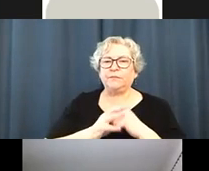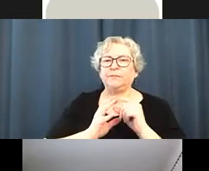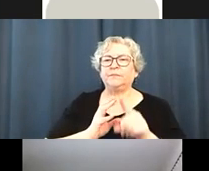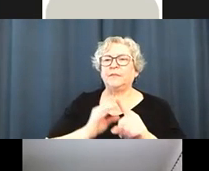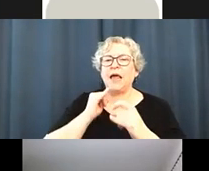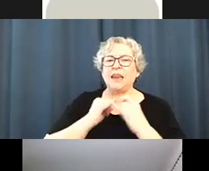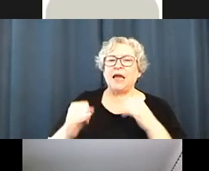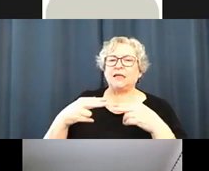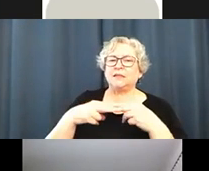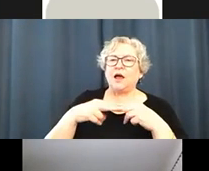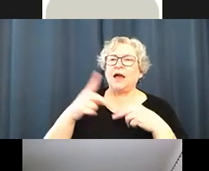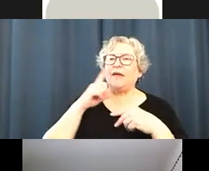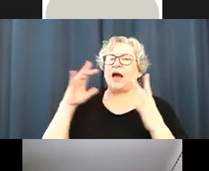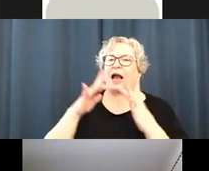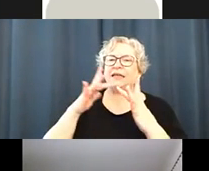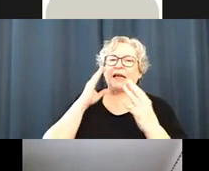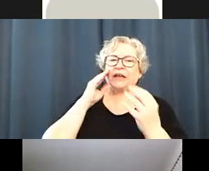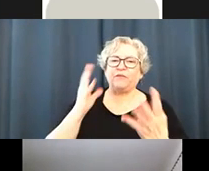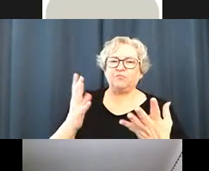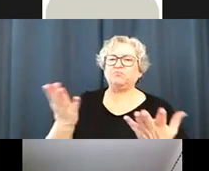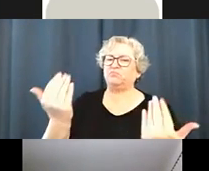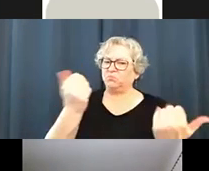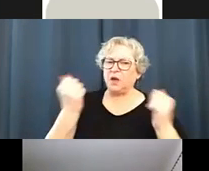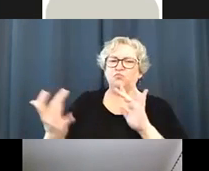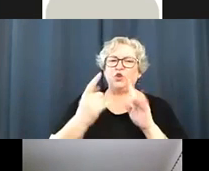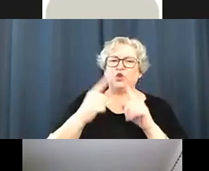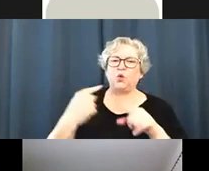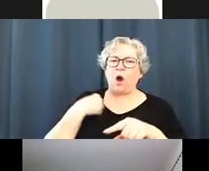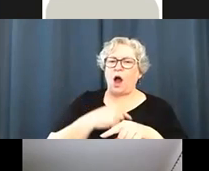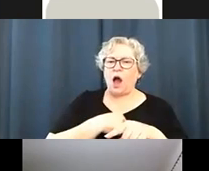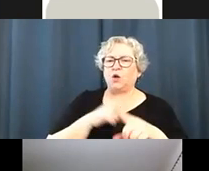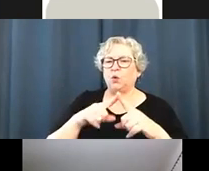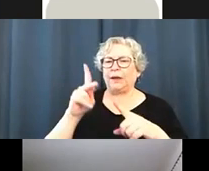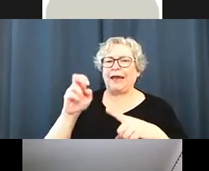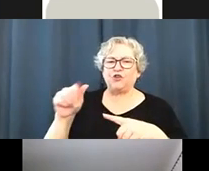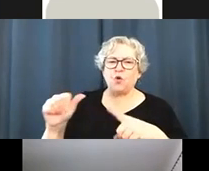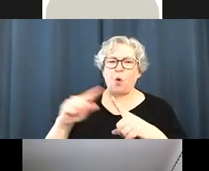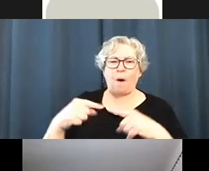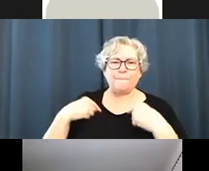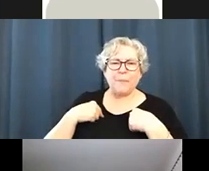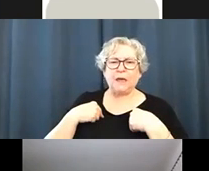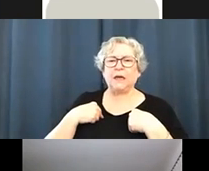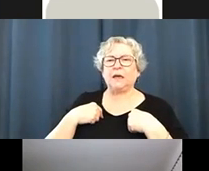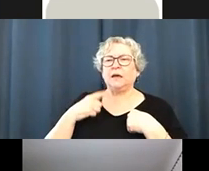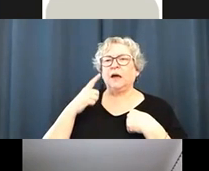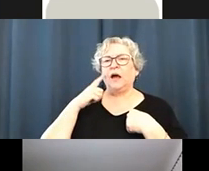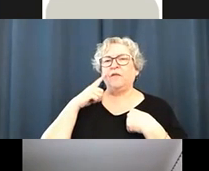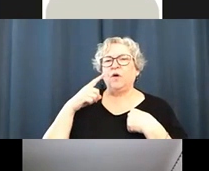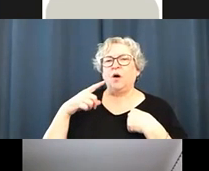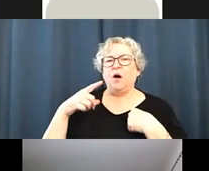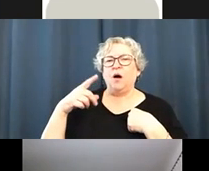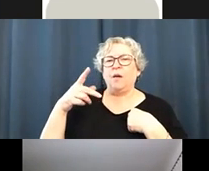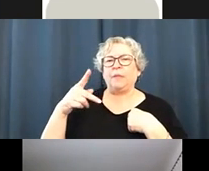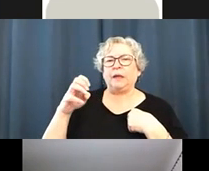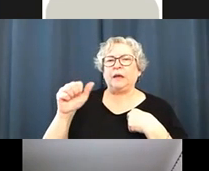last slide. It just has our contact info. Feel free to reach out to Kendra or myself. or us at PTC. And as you go through these, if